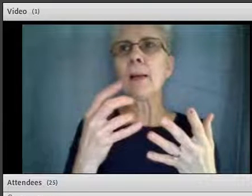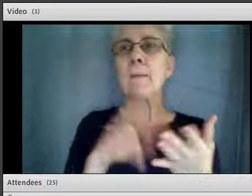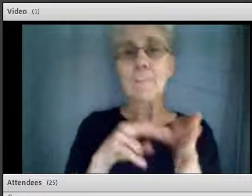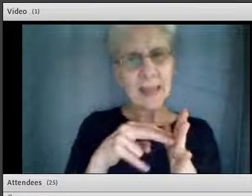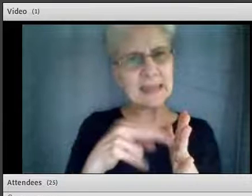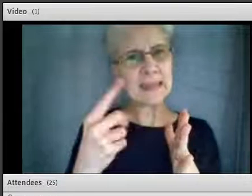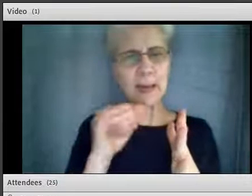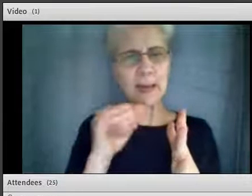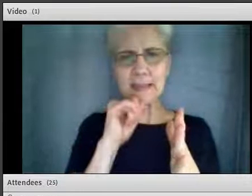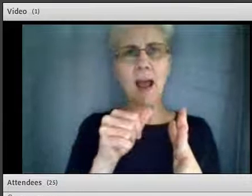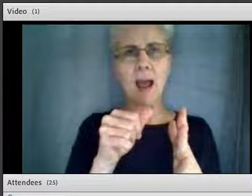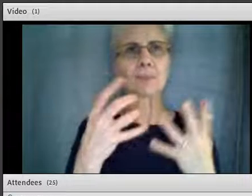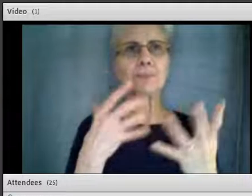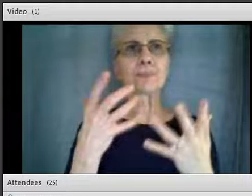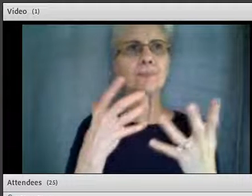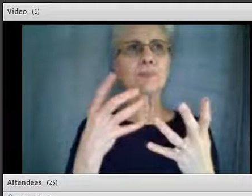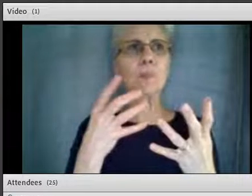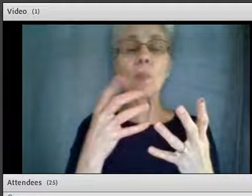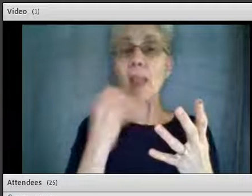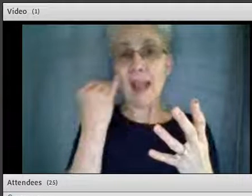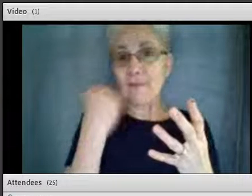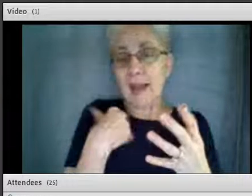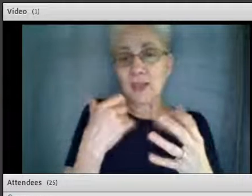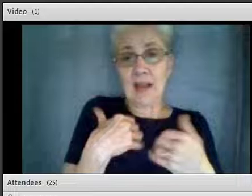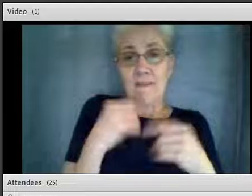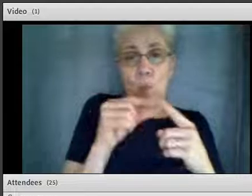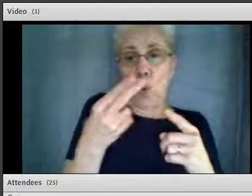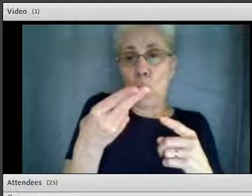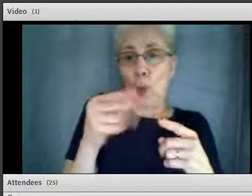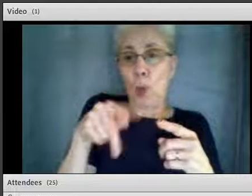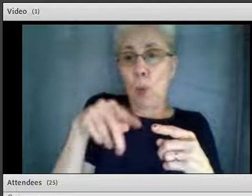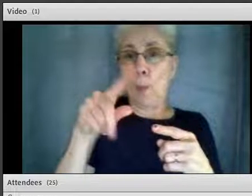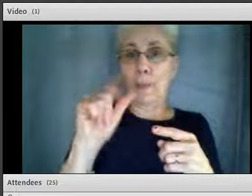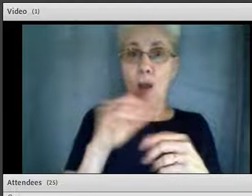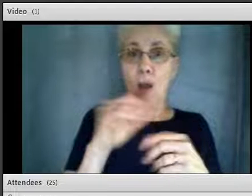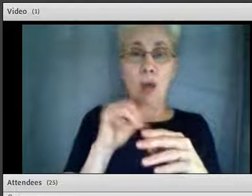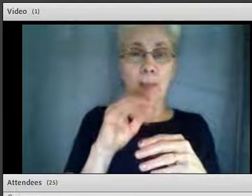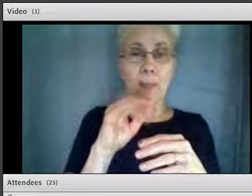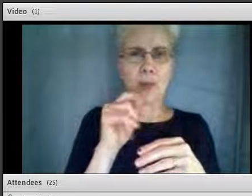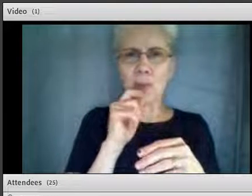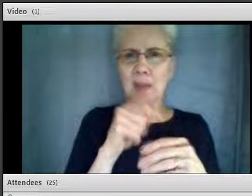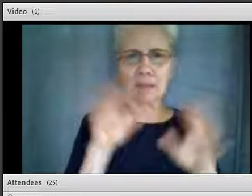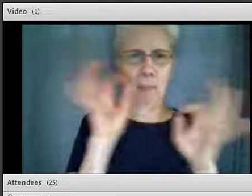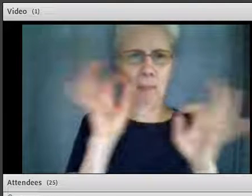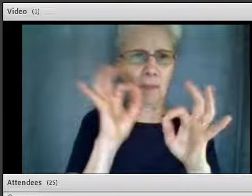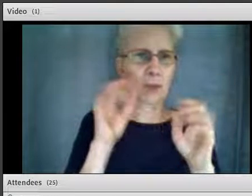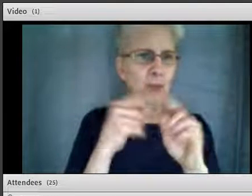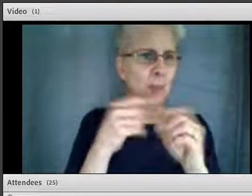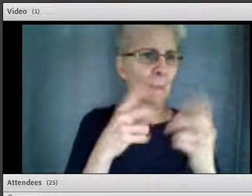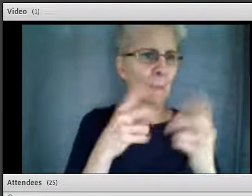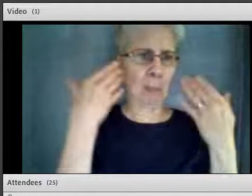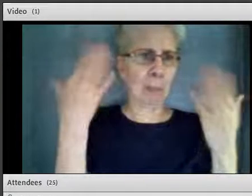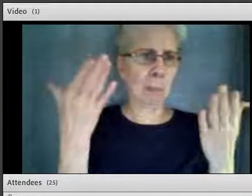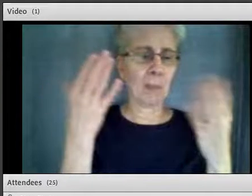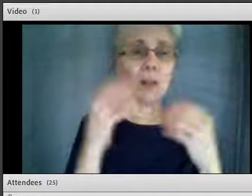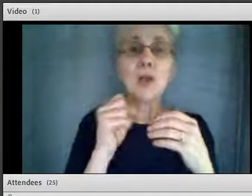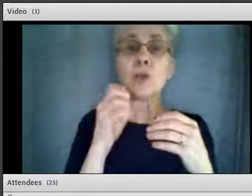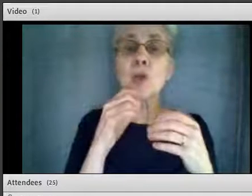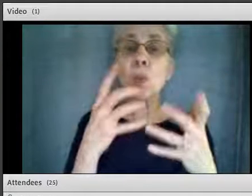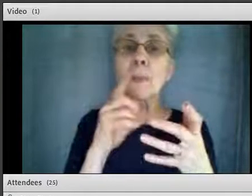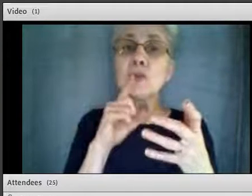if I just have the word hoopla on my menu, that is the most meaningless thing to most people. So you want to make sure that you have